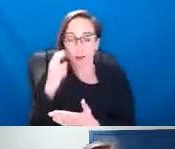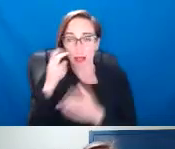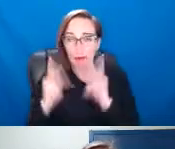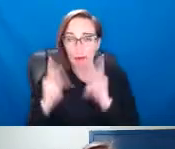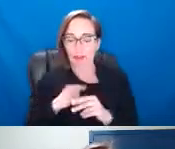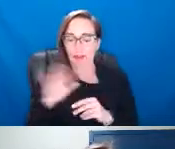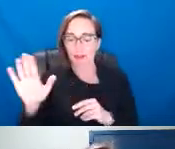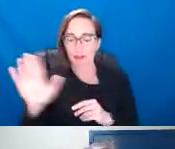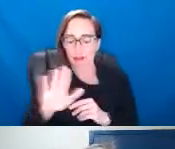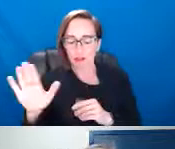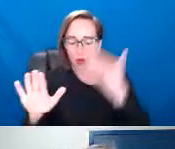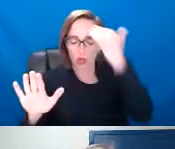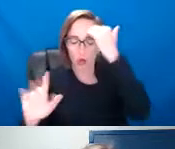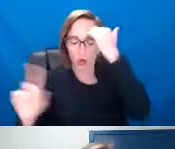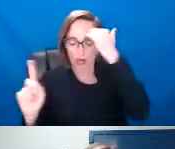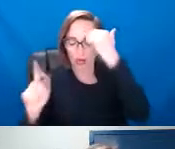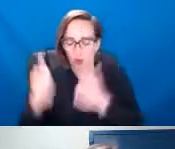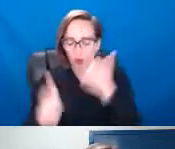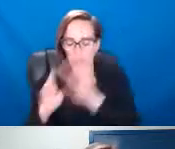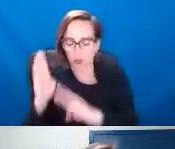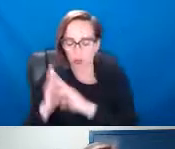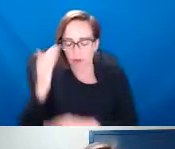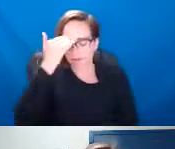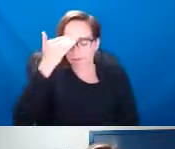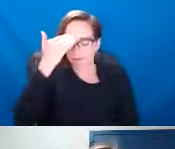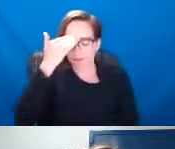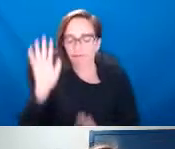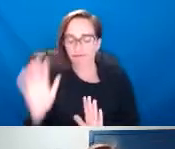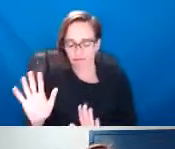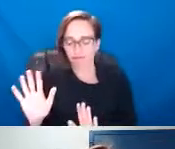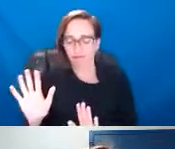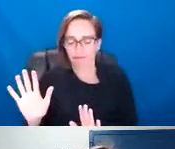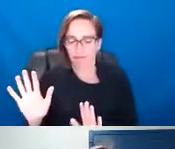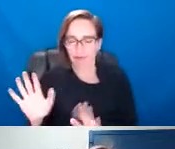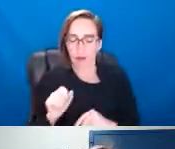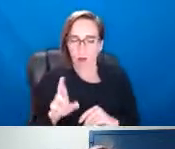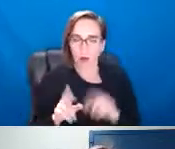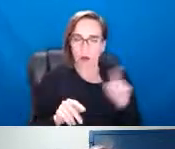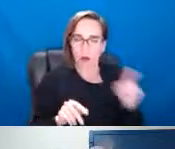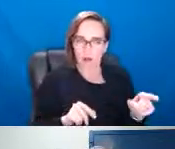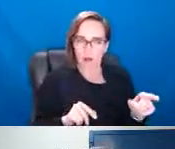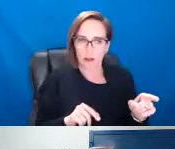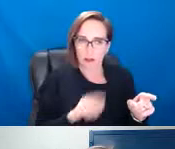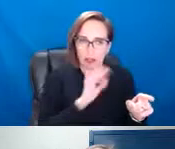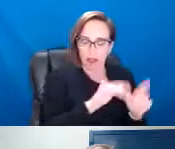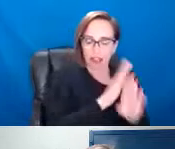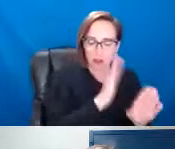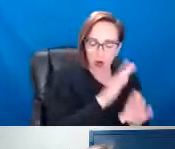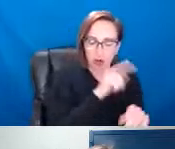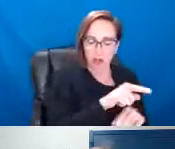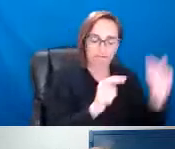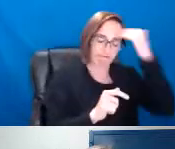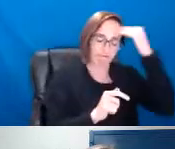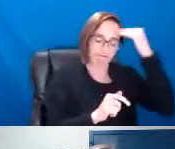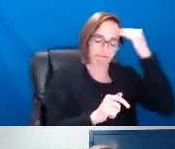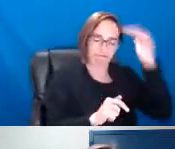marker. And one of our consumers that comes to the center, when we sign to her, if I say,